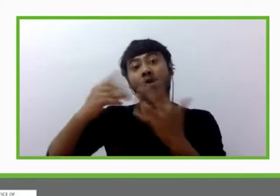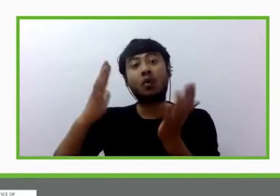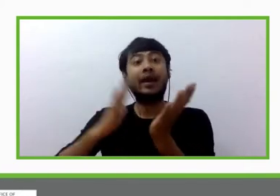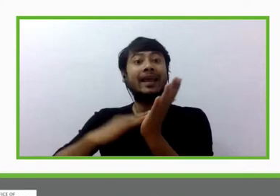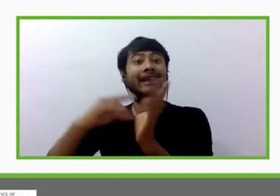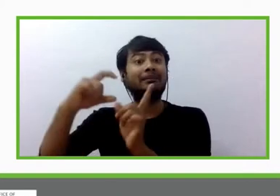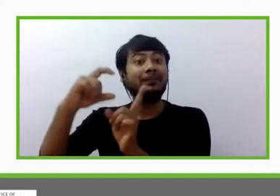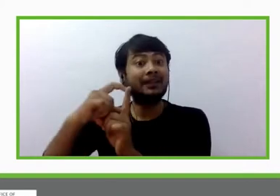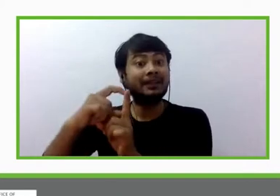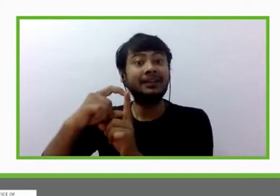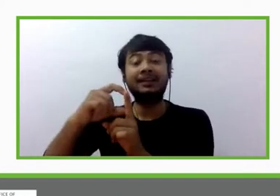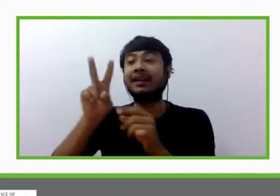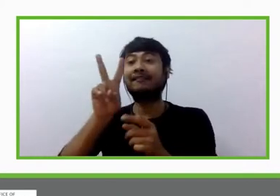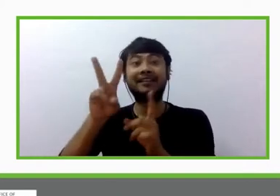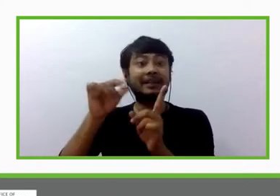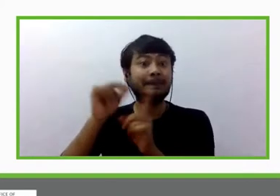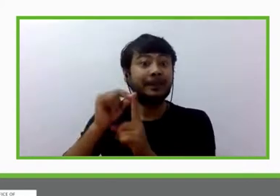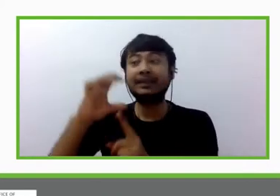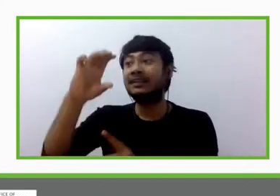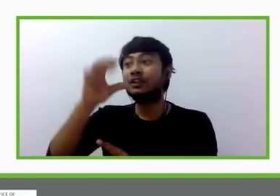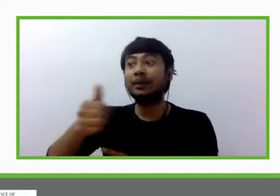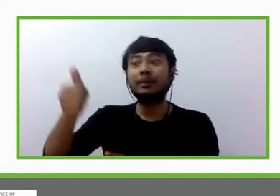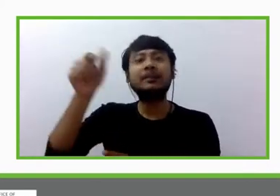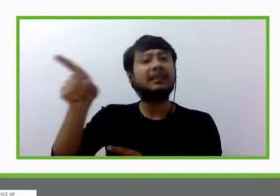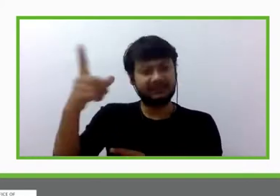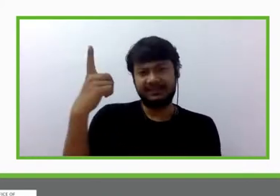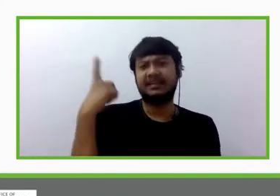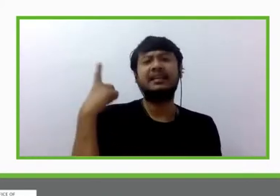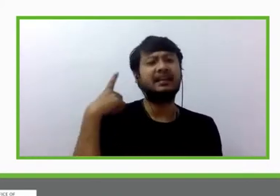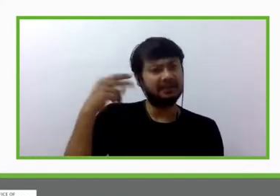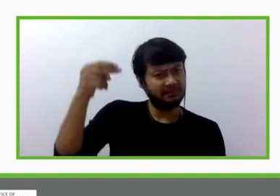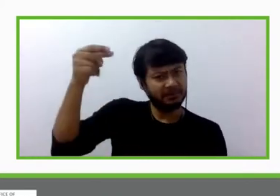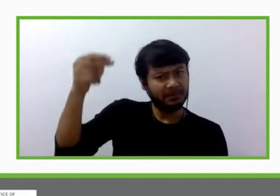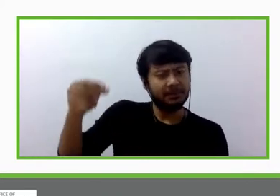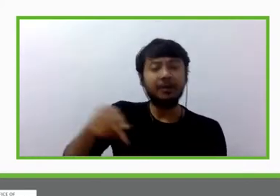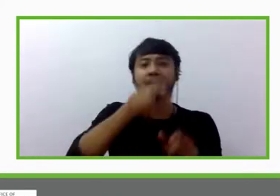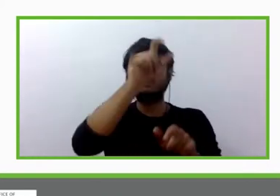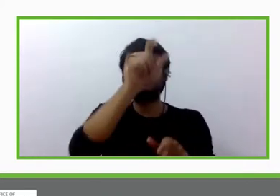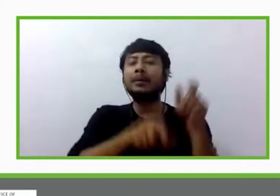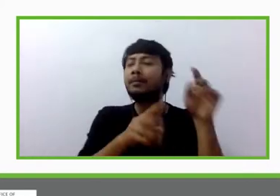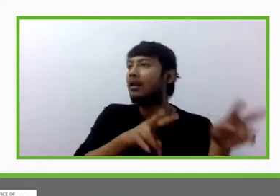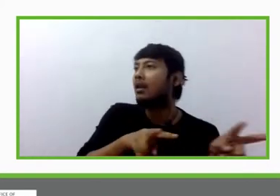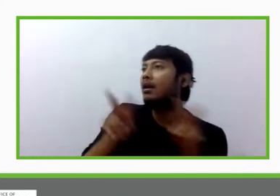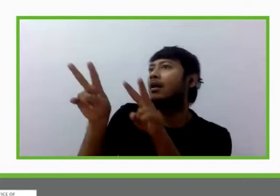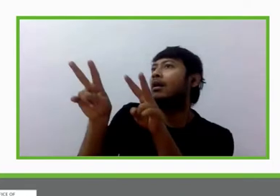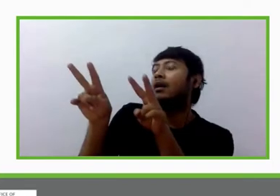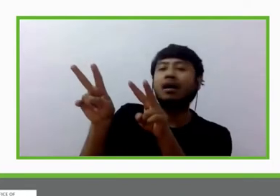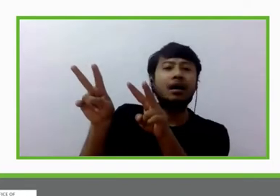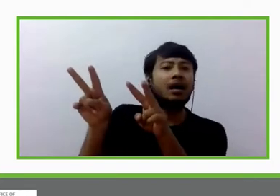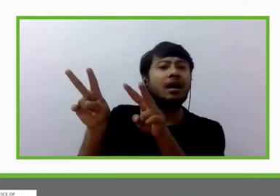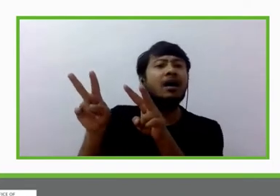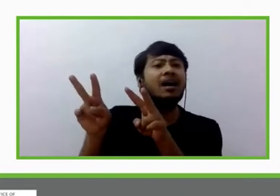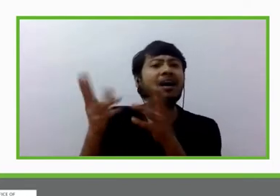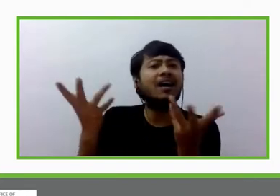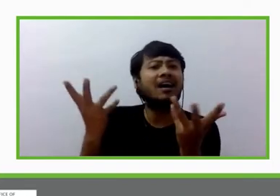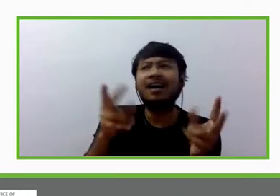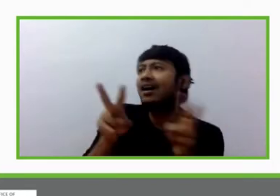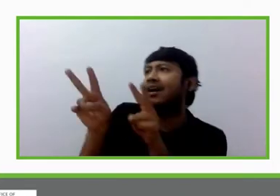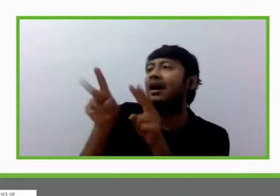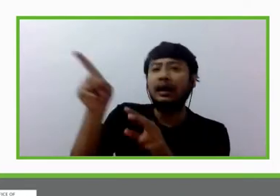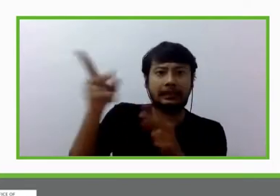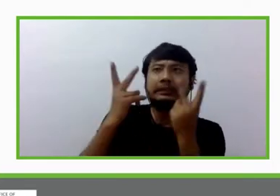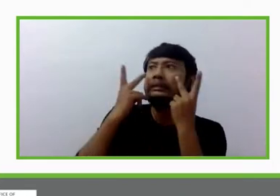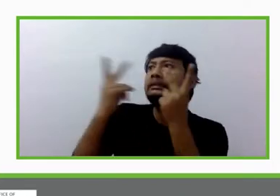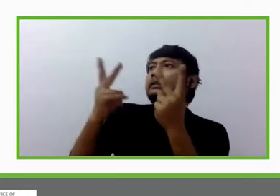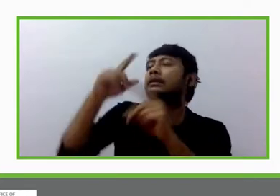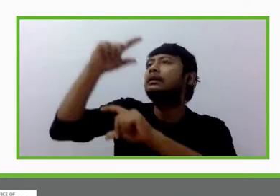chairman, you're a leader, but people follow you because of what you help the business accomplish, what you help